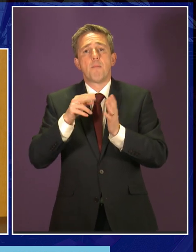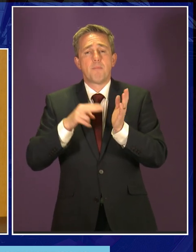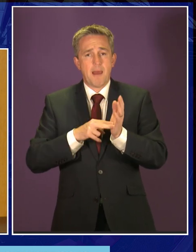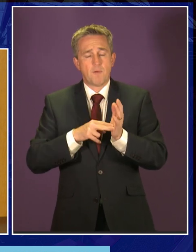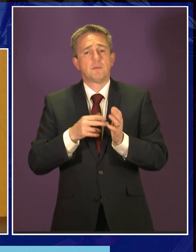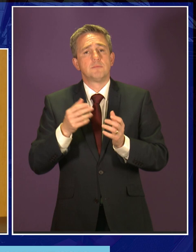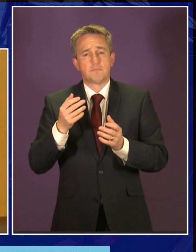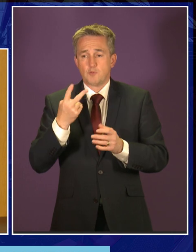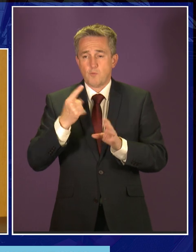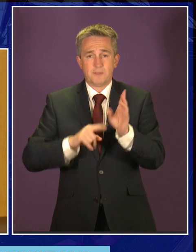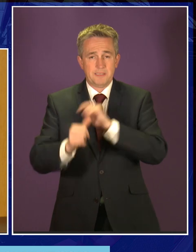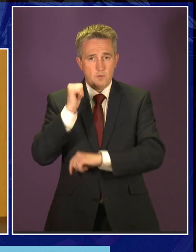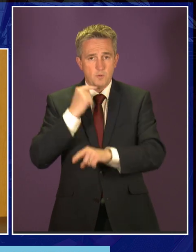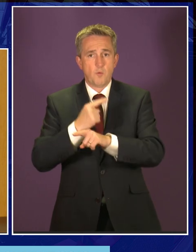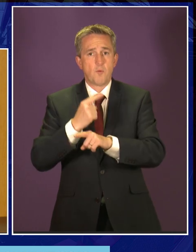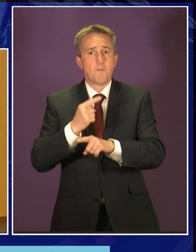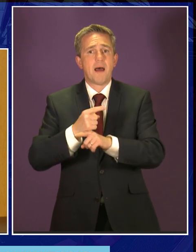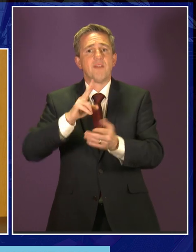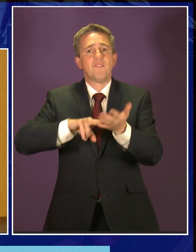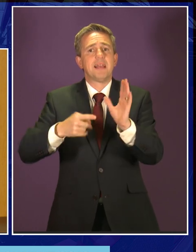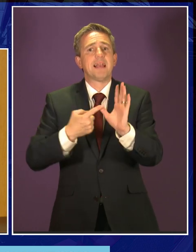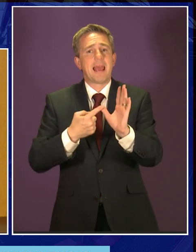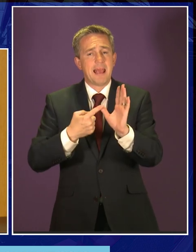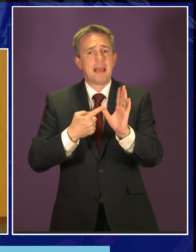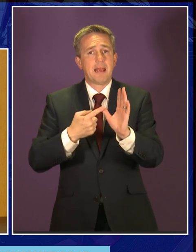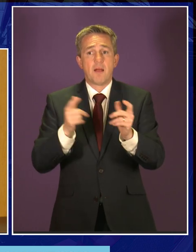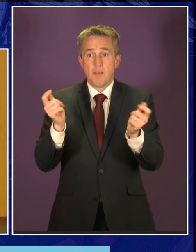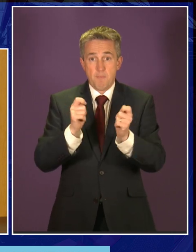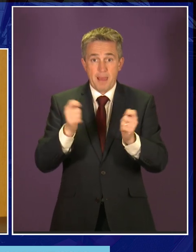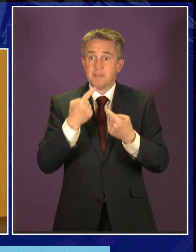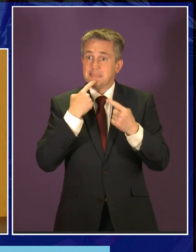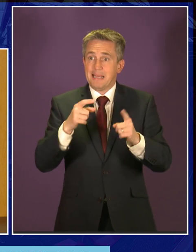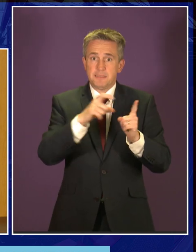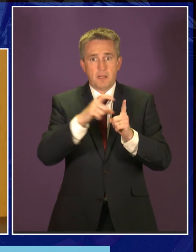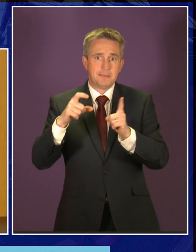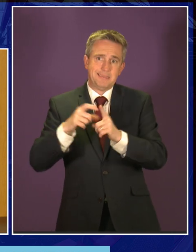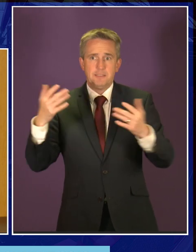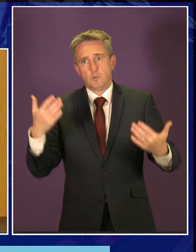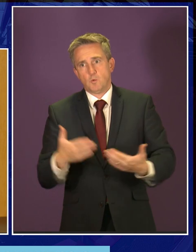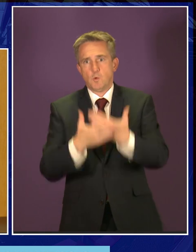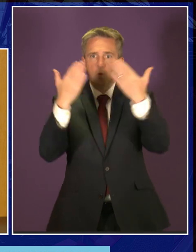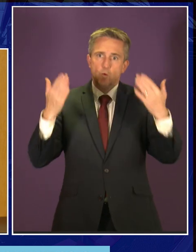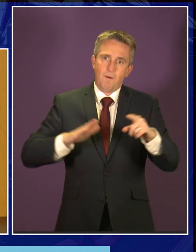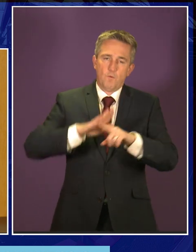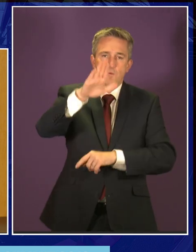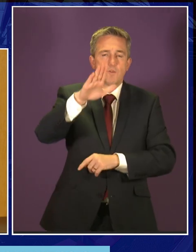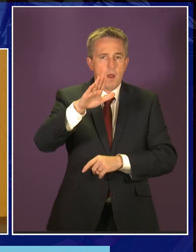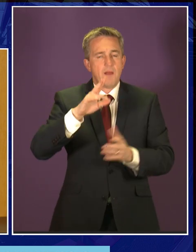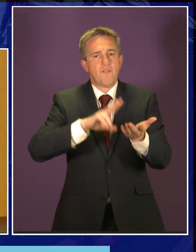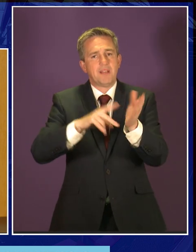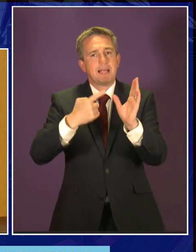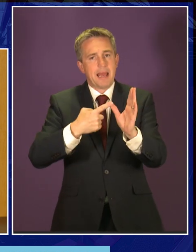we heard about the role of the V&A in igniting what the local papers are calling Dundee's new dawn, working in an